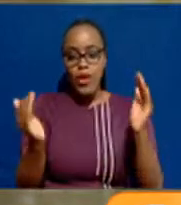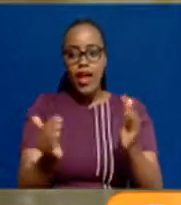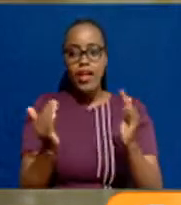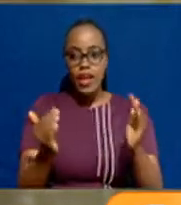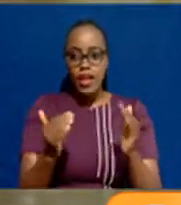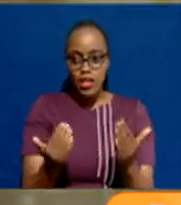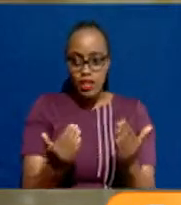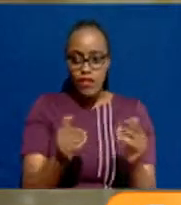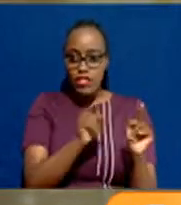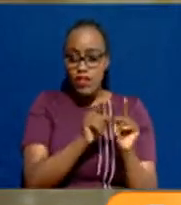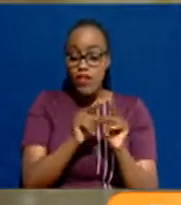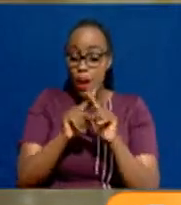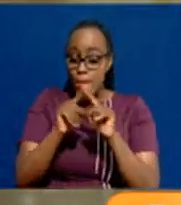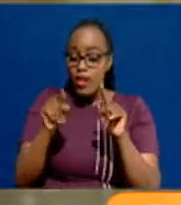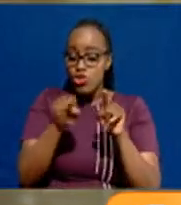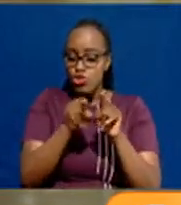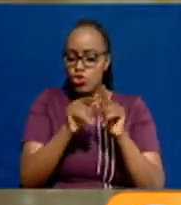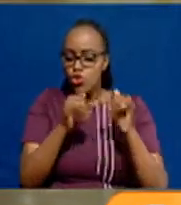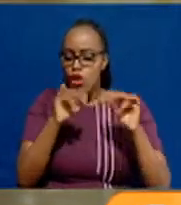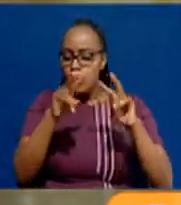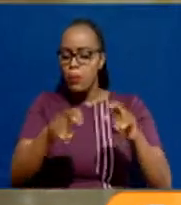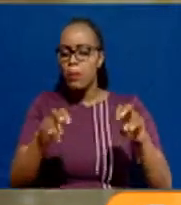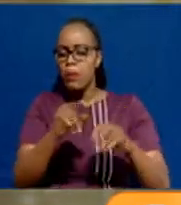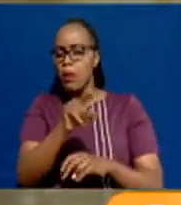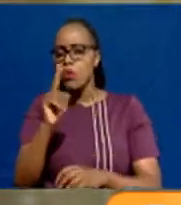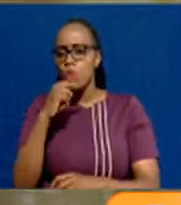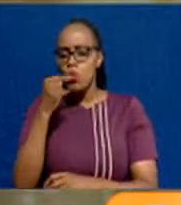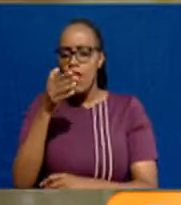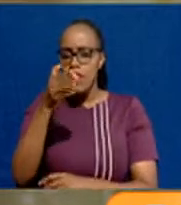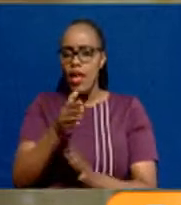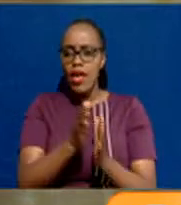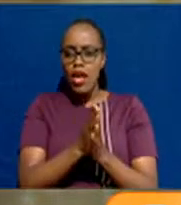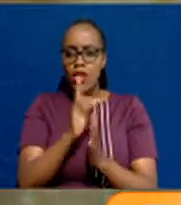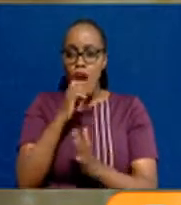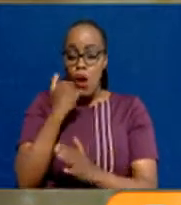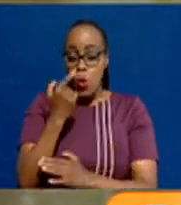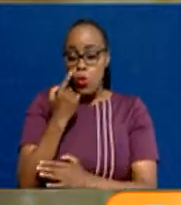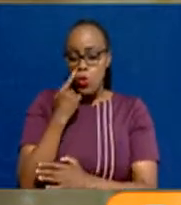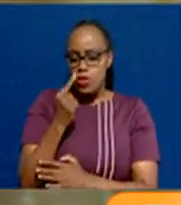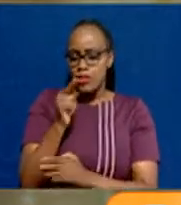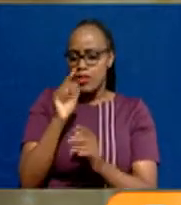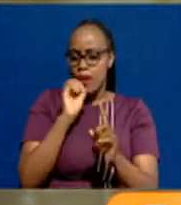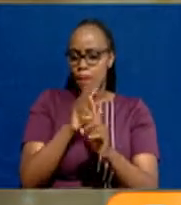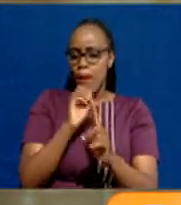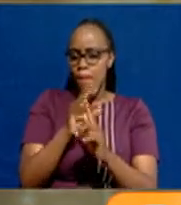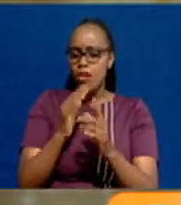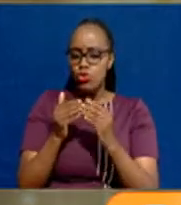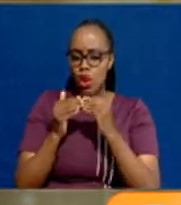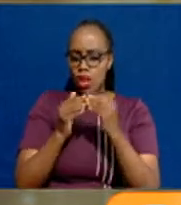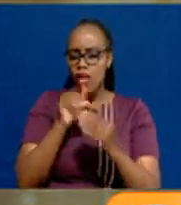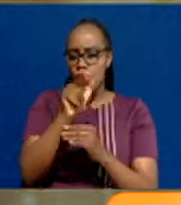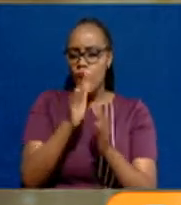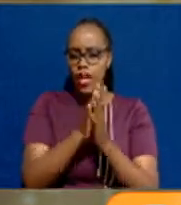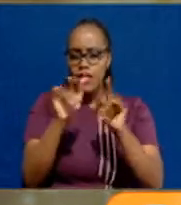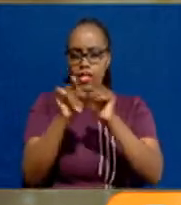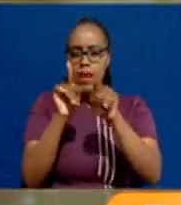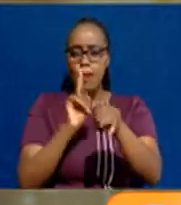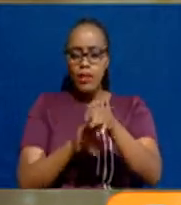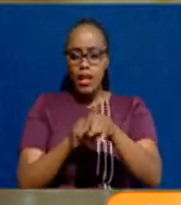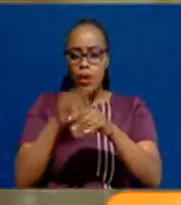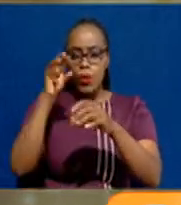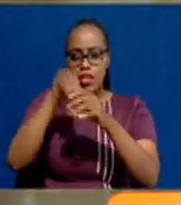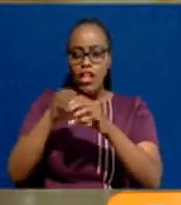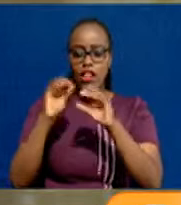don't go into it alone, but then also find out from those that have been there, those who are looking like your mentors to carry you, right. And at the same time also within